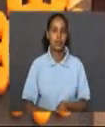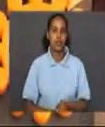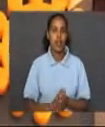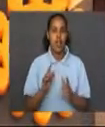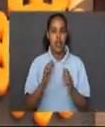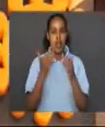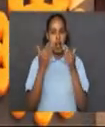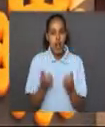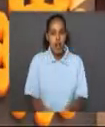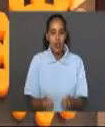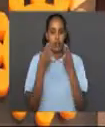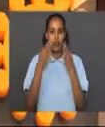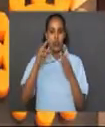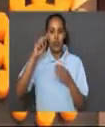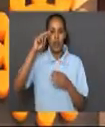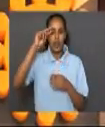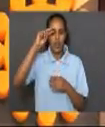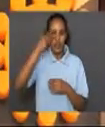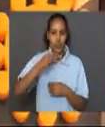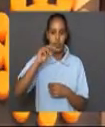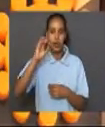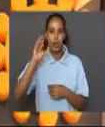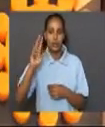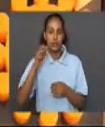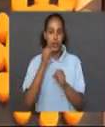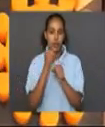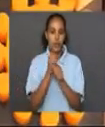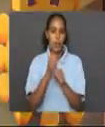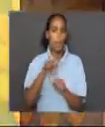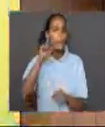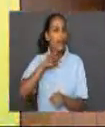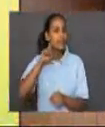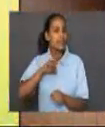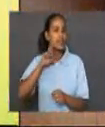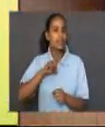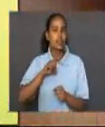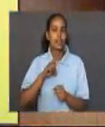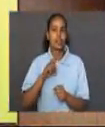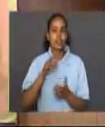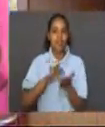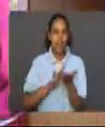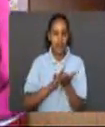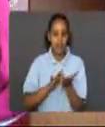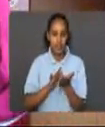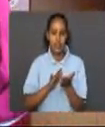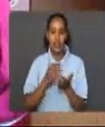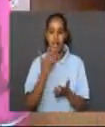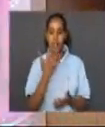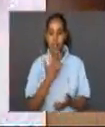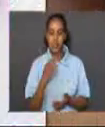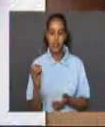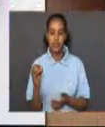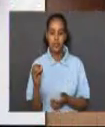A lot of nitric acid is used to make plastics, drugs,